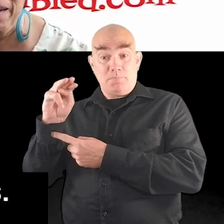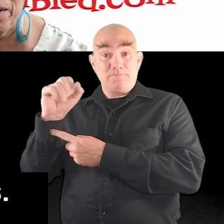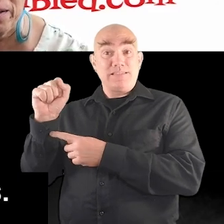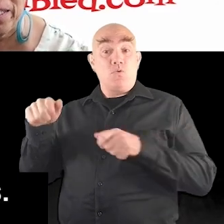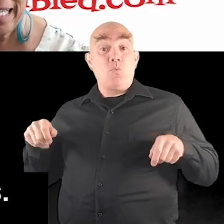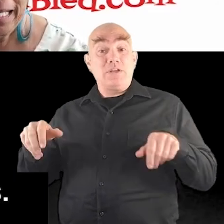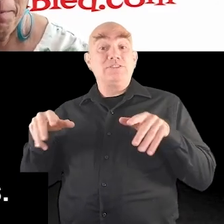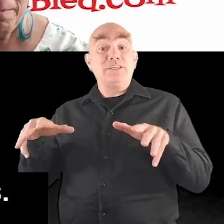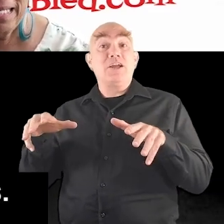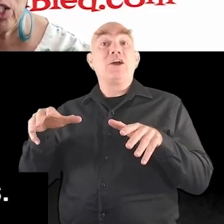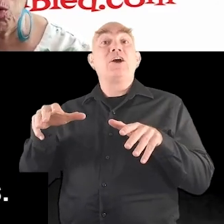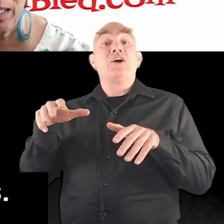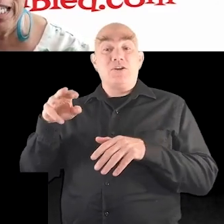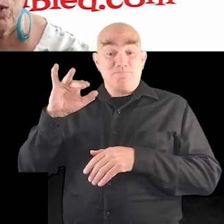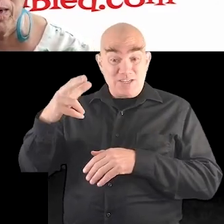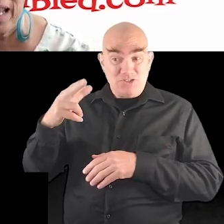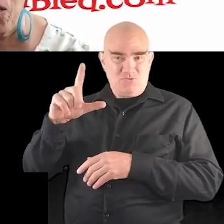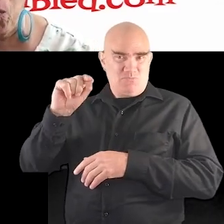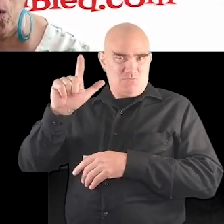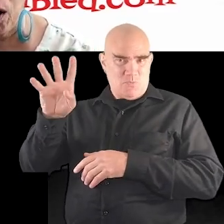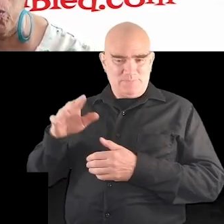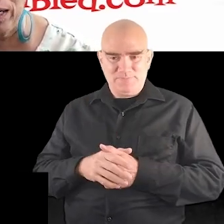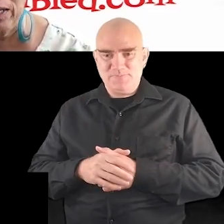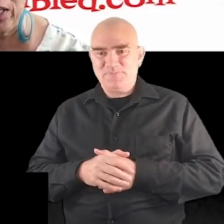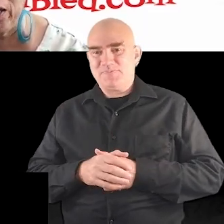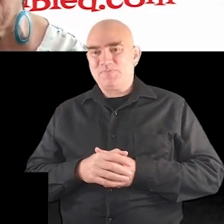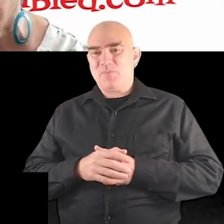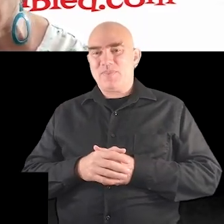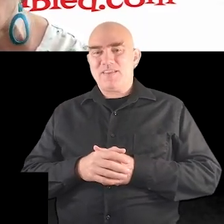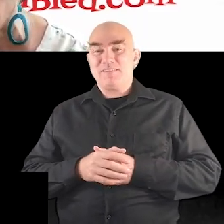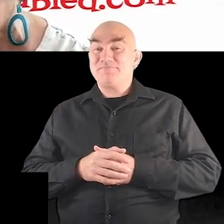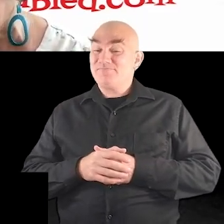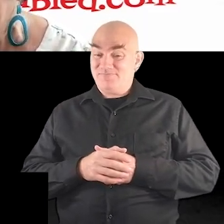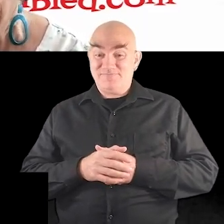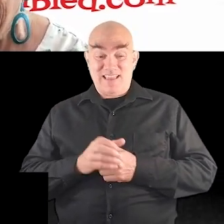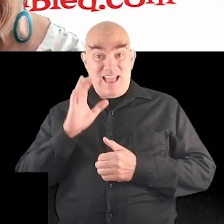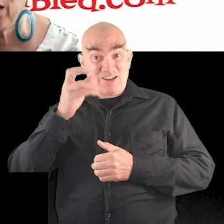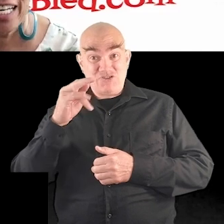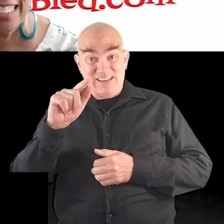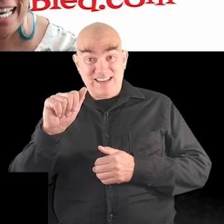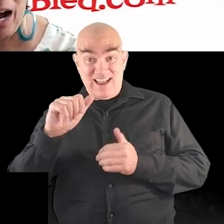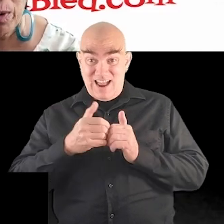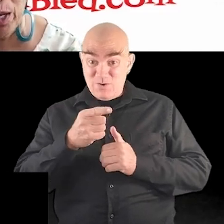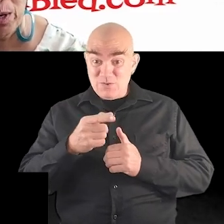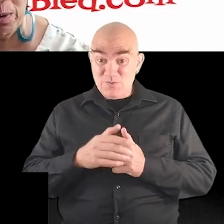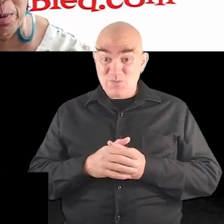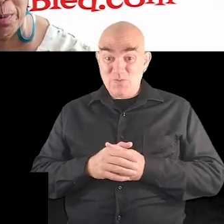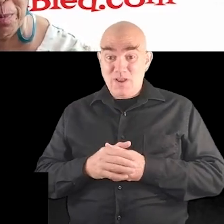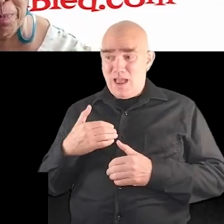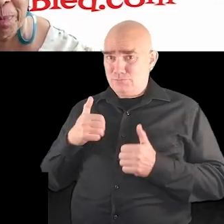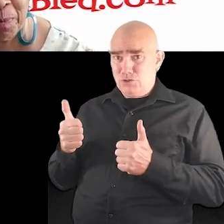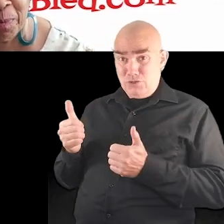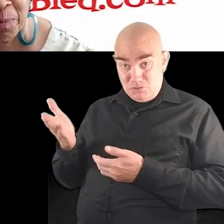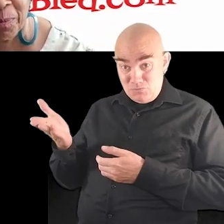Shanta Favors, Miss 2024, Wheelchair Michigan. Hi, Shante, how are